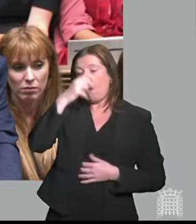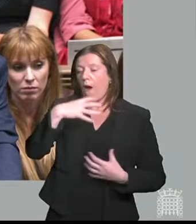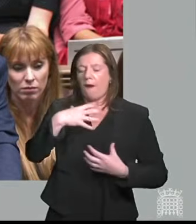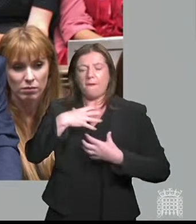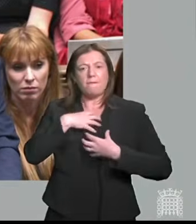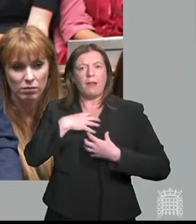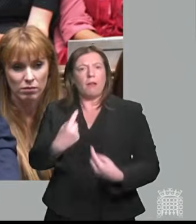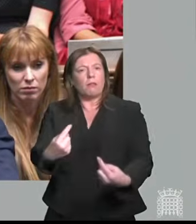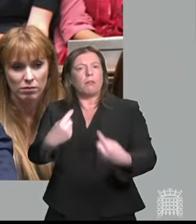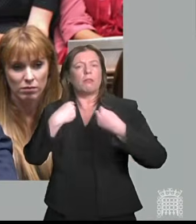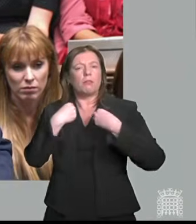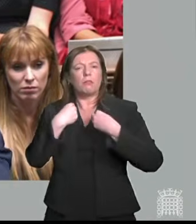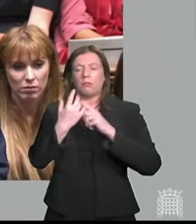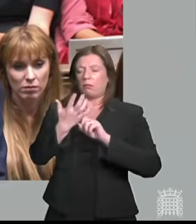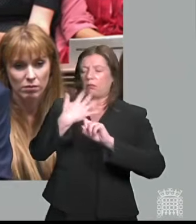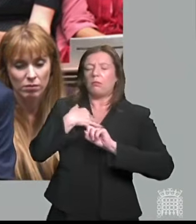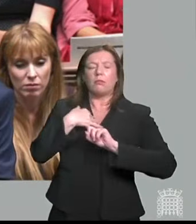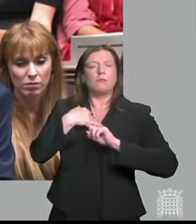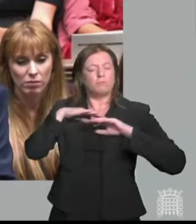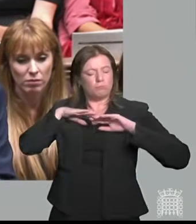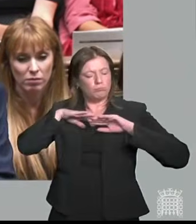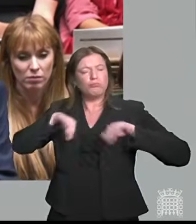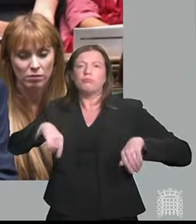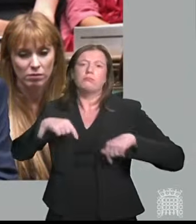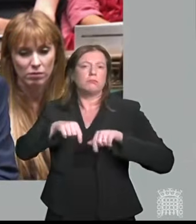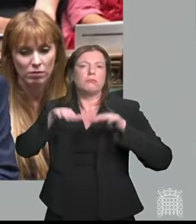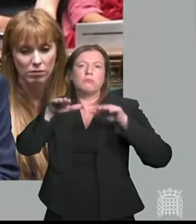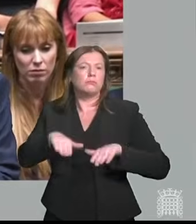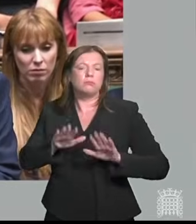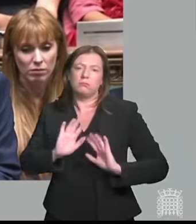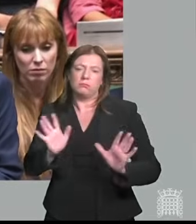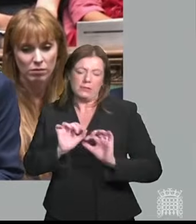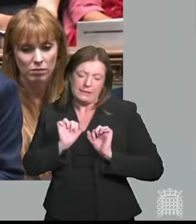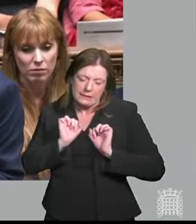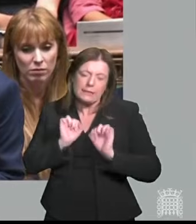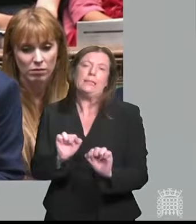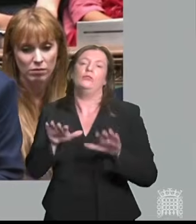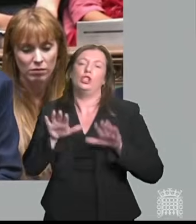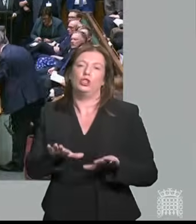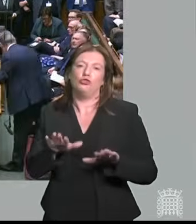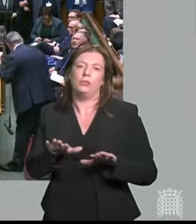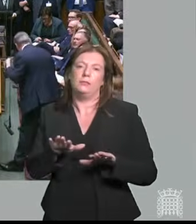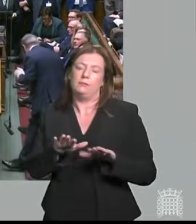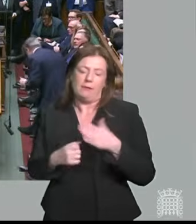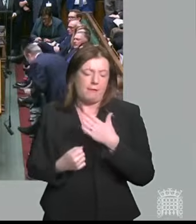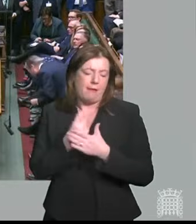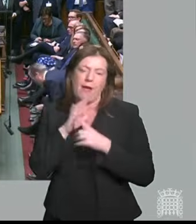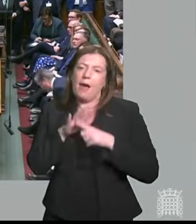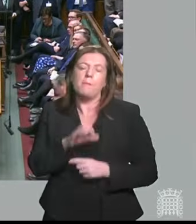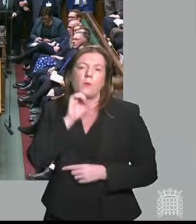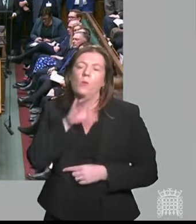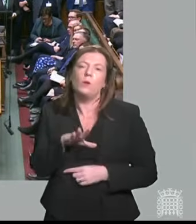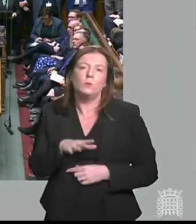fear and free from discrimination here in their own country?